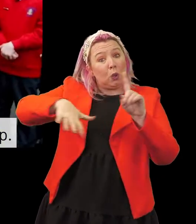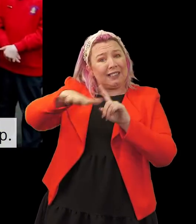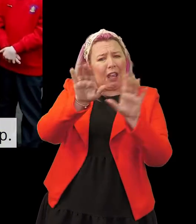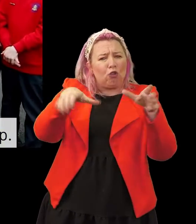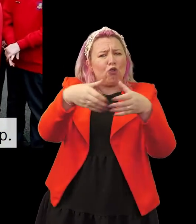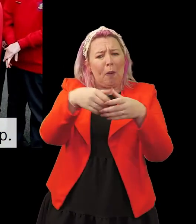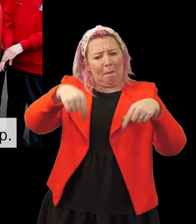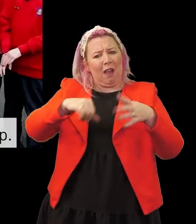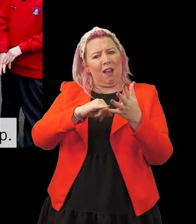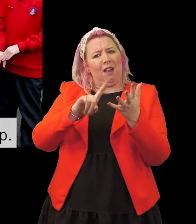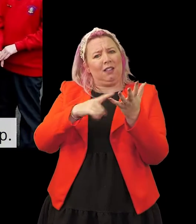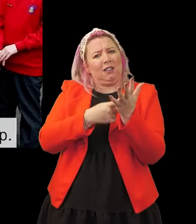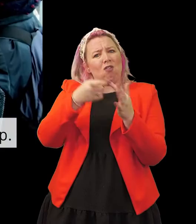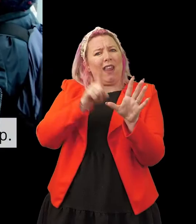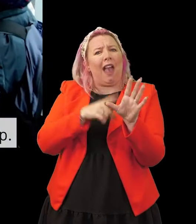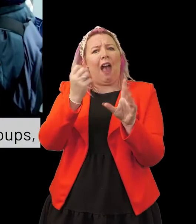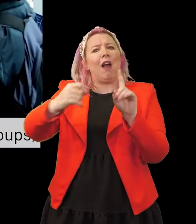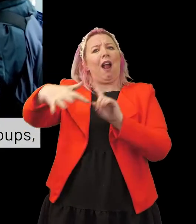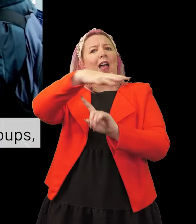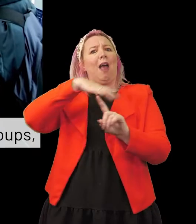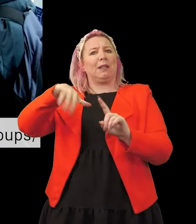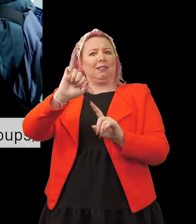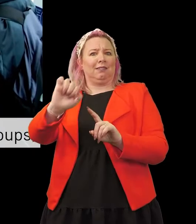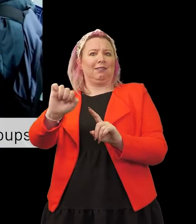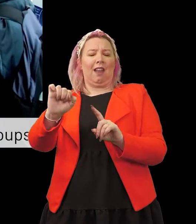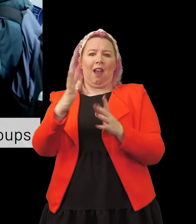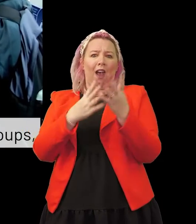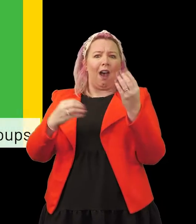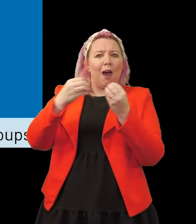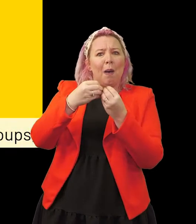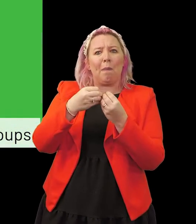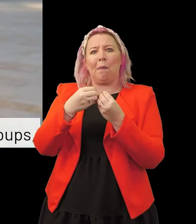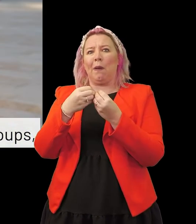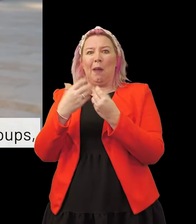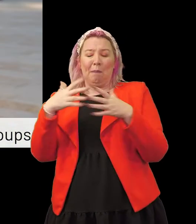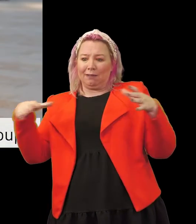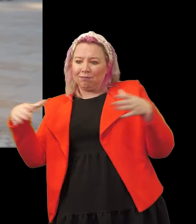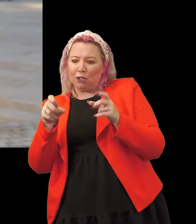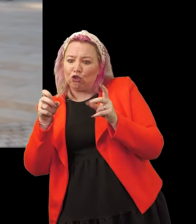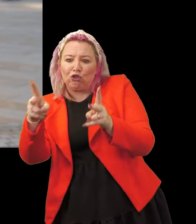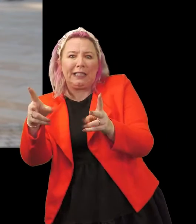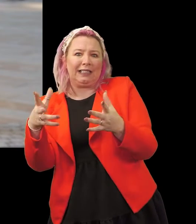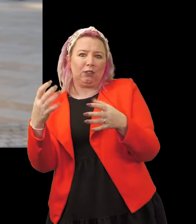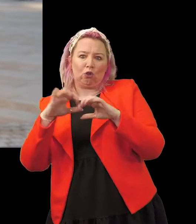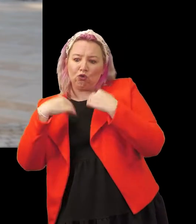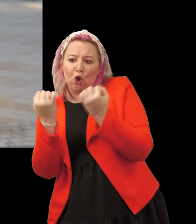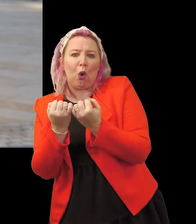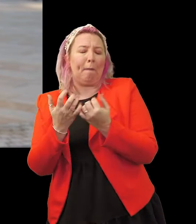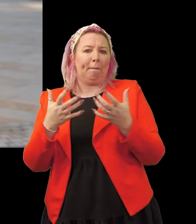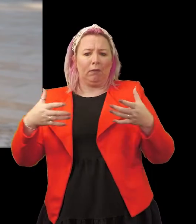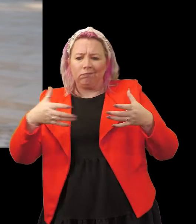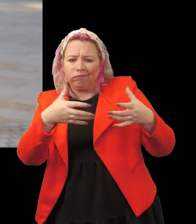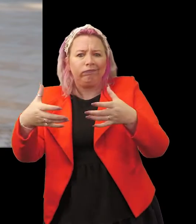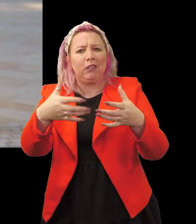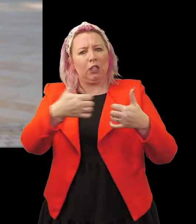especially in Surrey. There's so many climate hubs that I've set up. Over the pandemic, we were really good. We got involved in street groups, we supported each other. Why